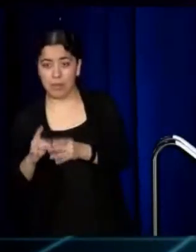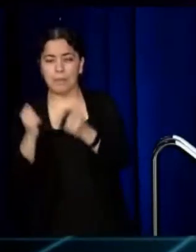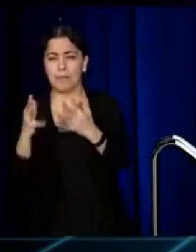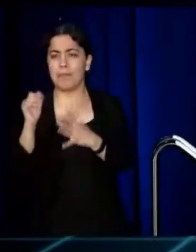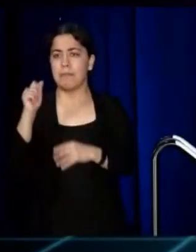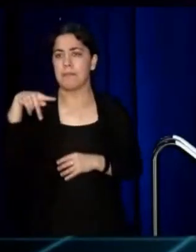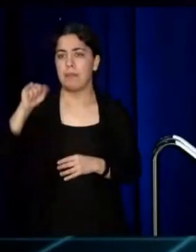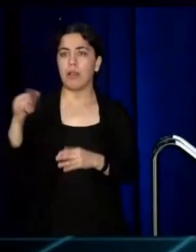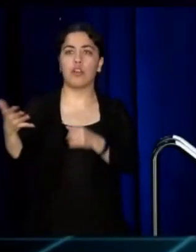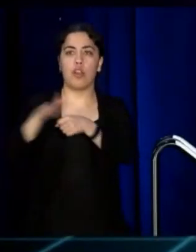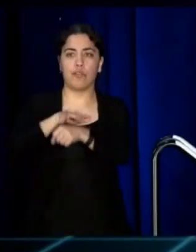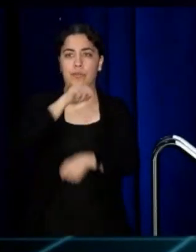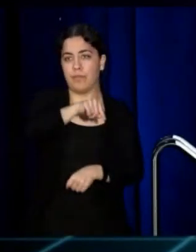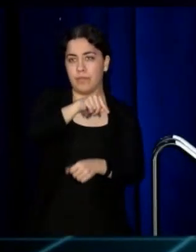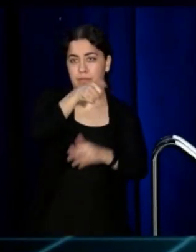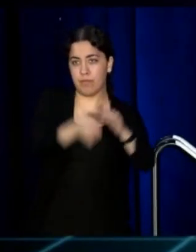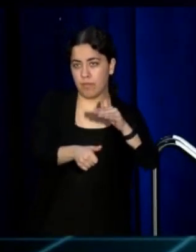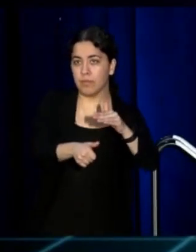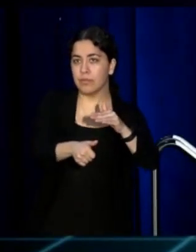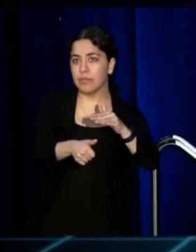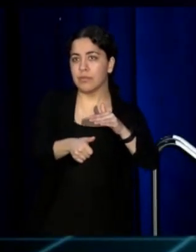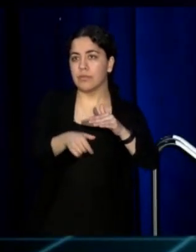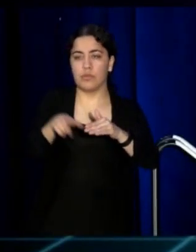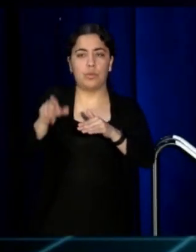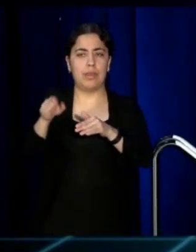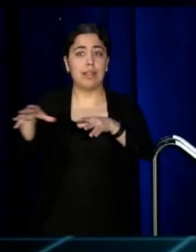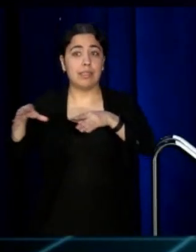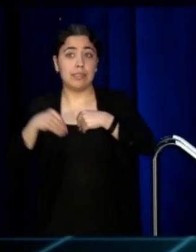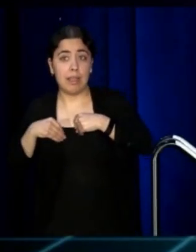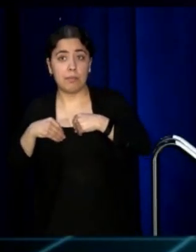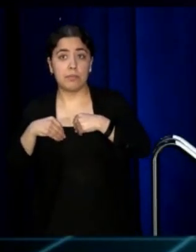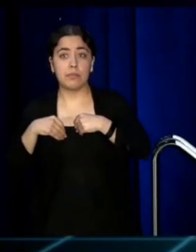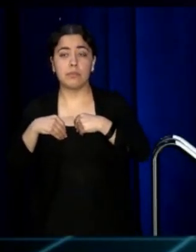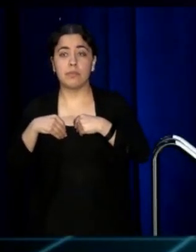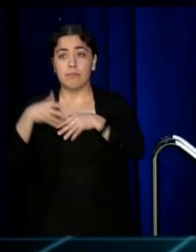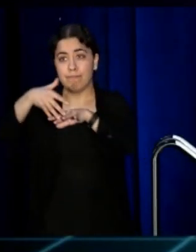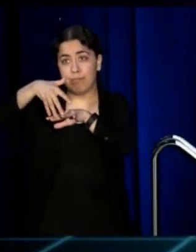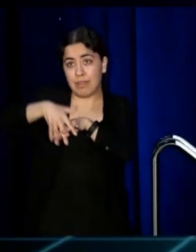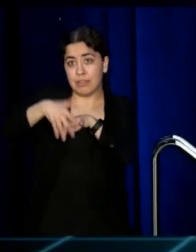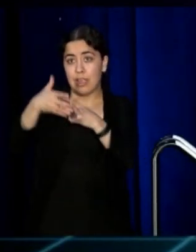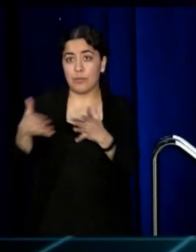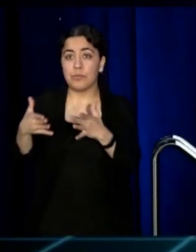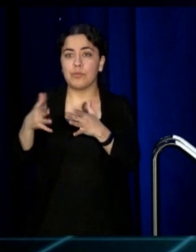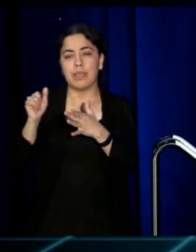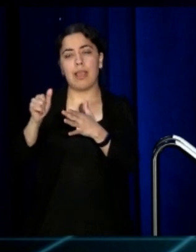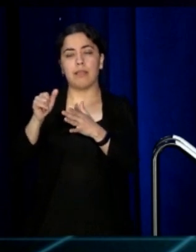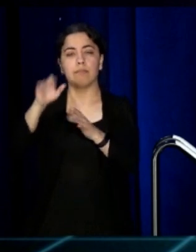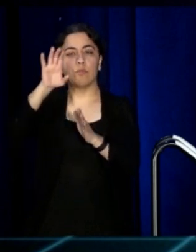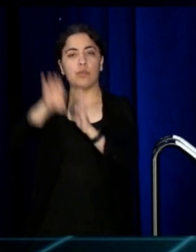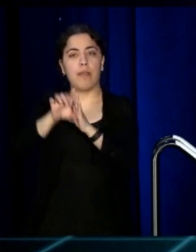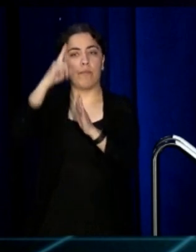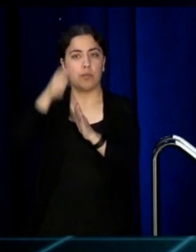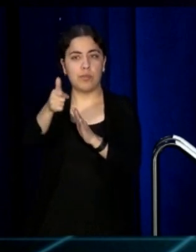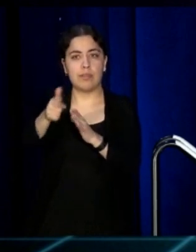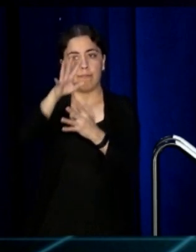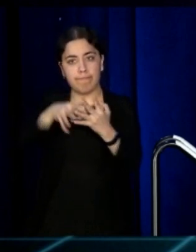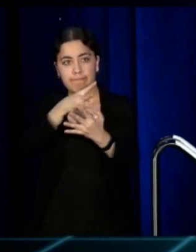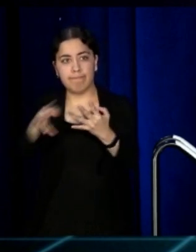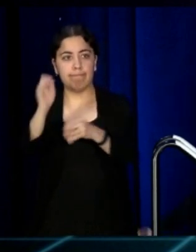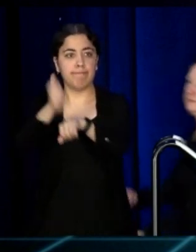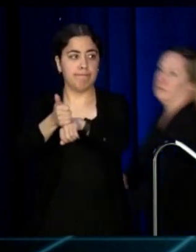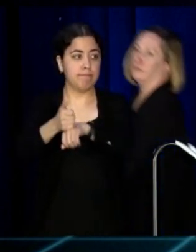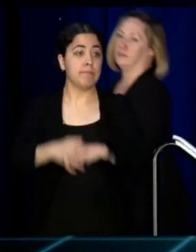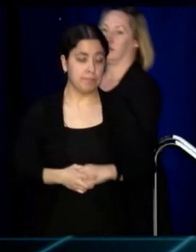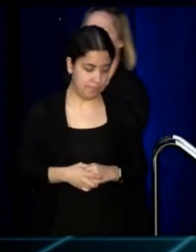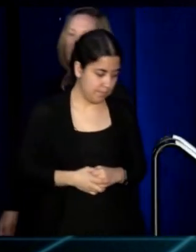that stuff. And you can accept nested attributes. It can basically build that graph for you altogether. So I